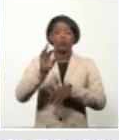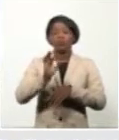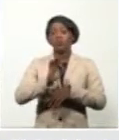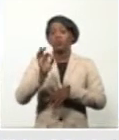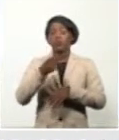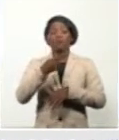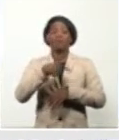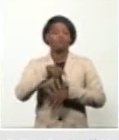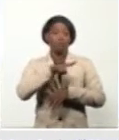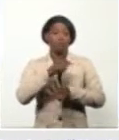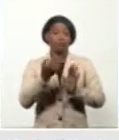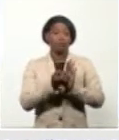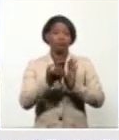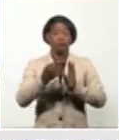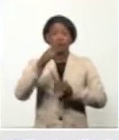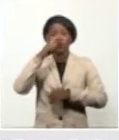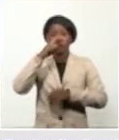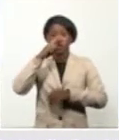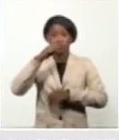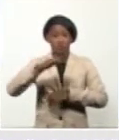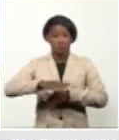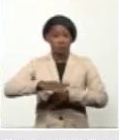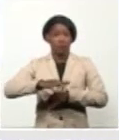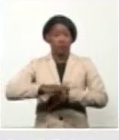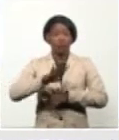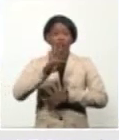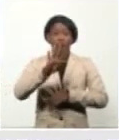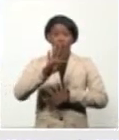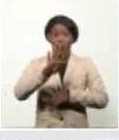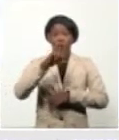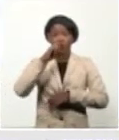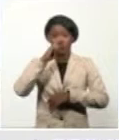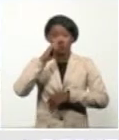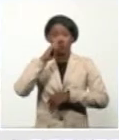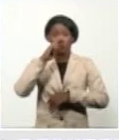years with 5 cases, 31.2%.